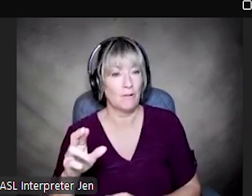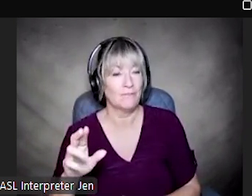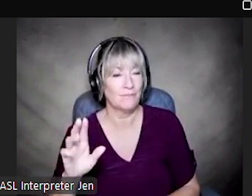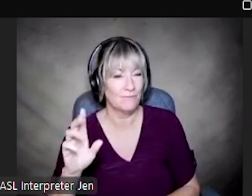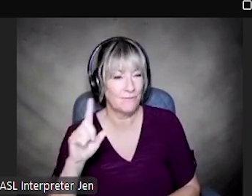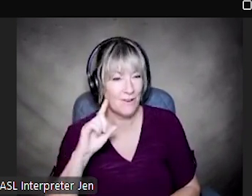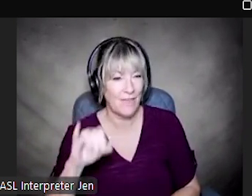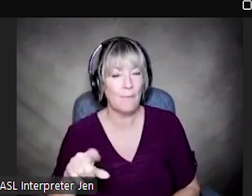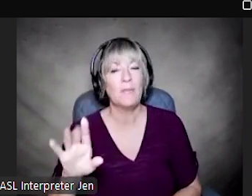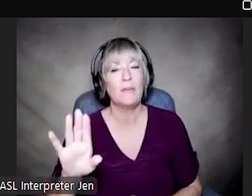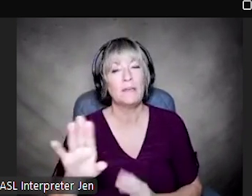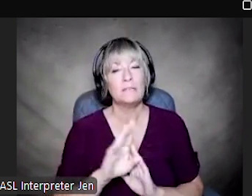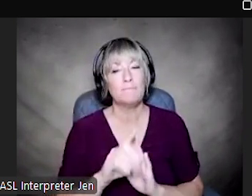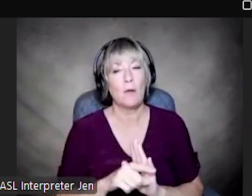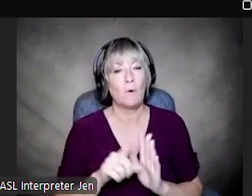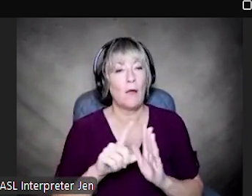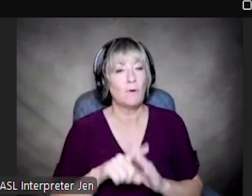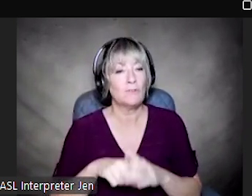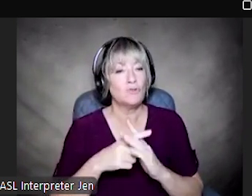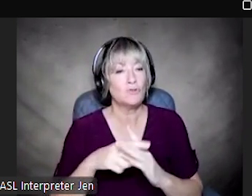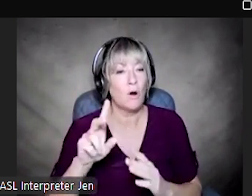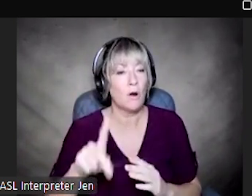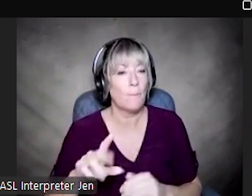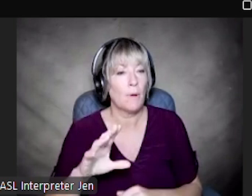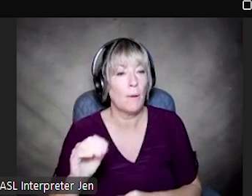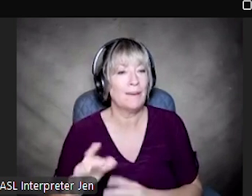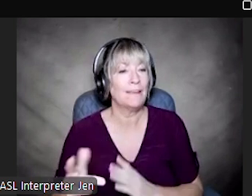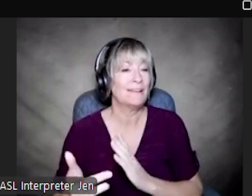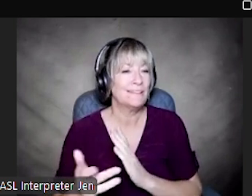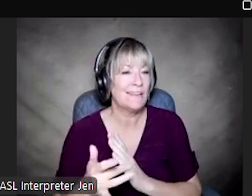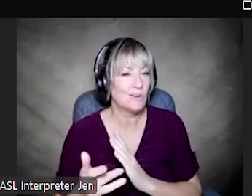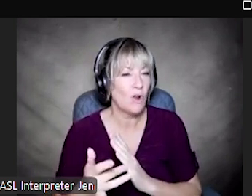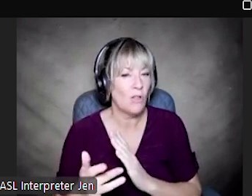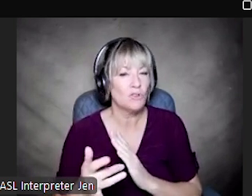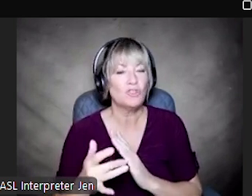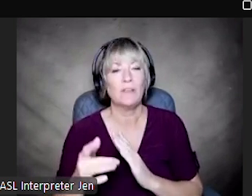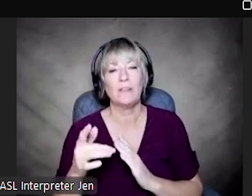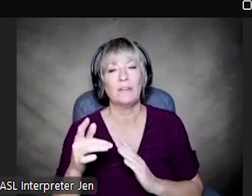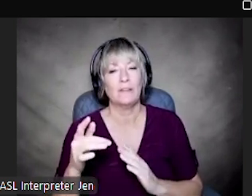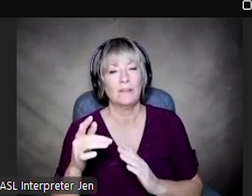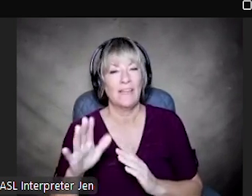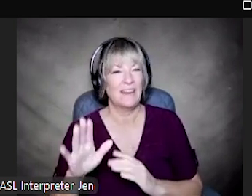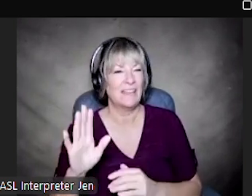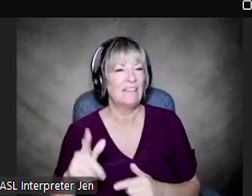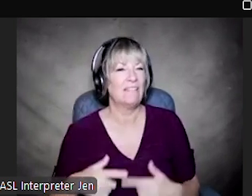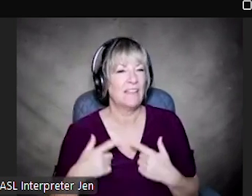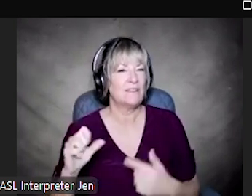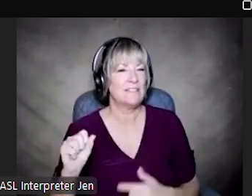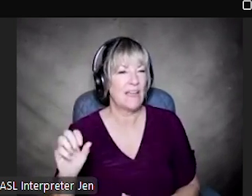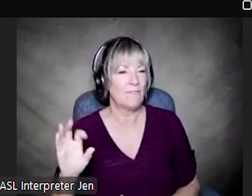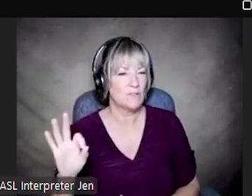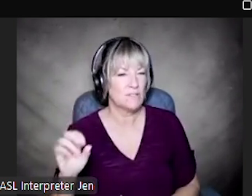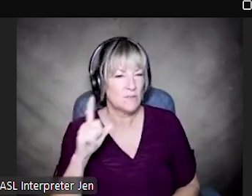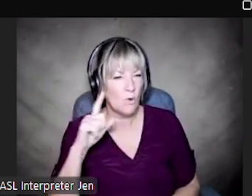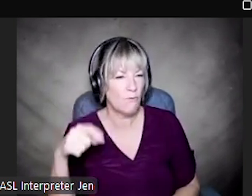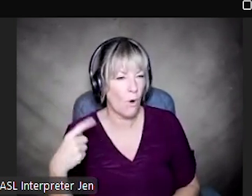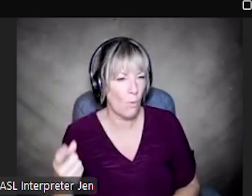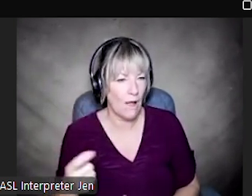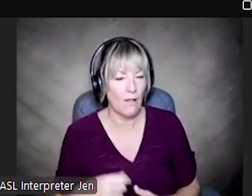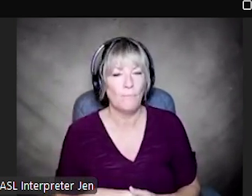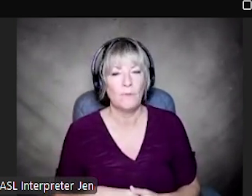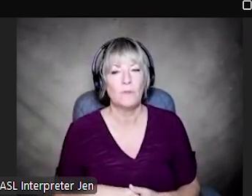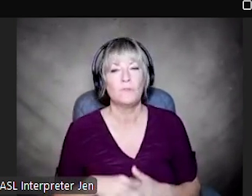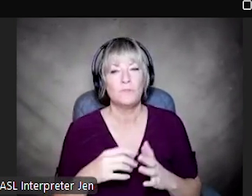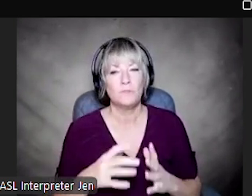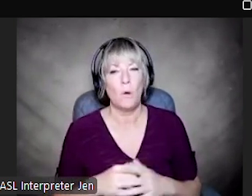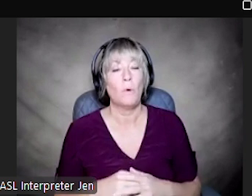has a background in startups and in tech and spent some time in the Bay Area as well. And so in our